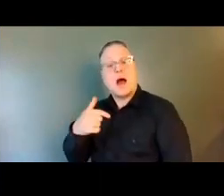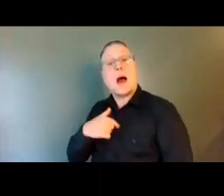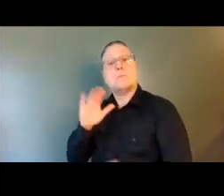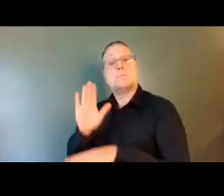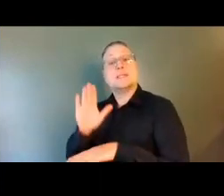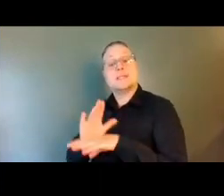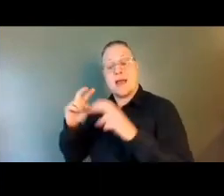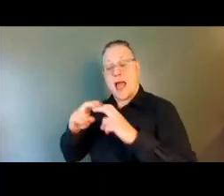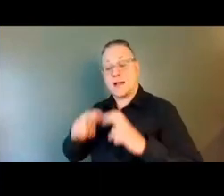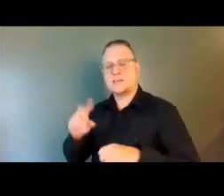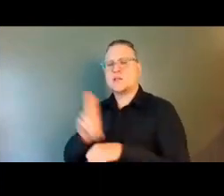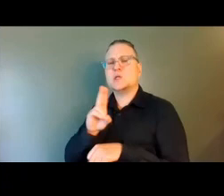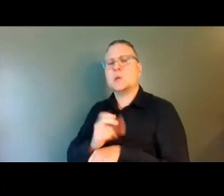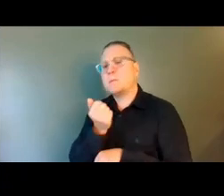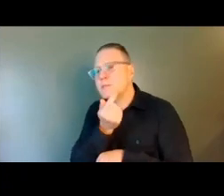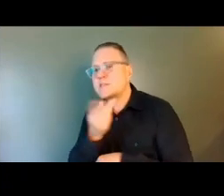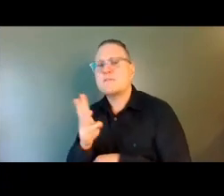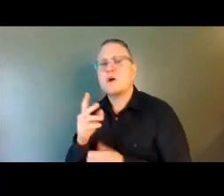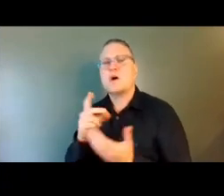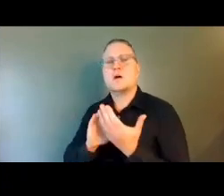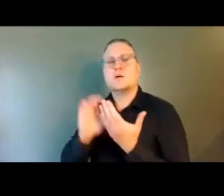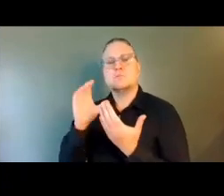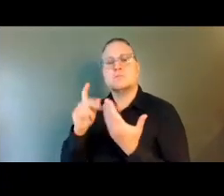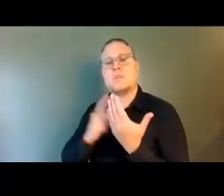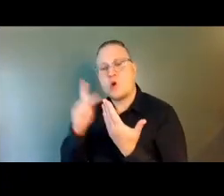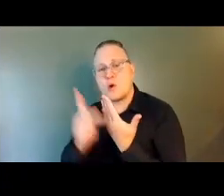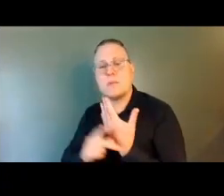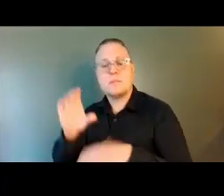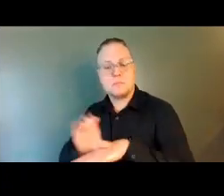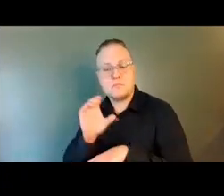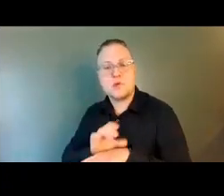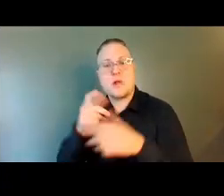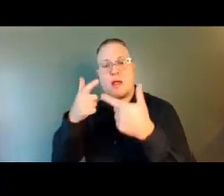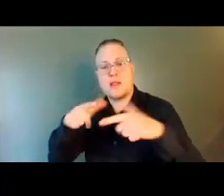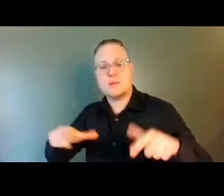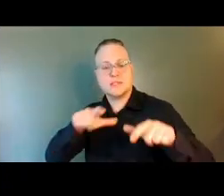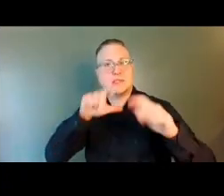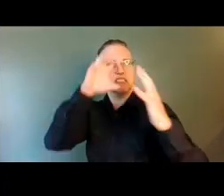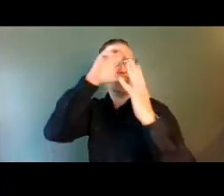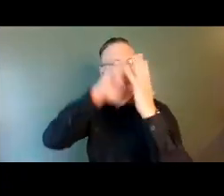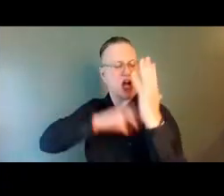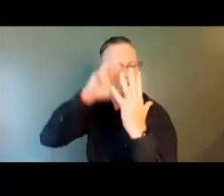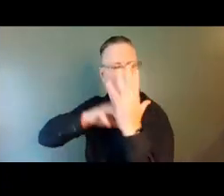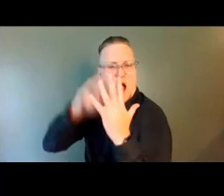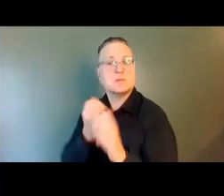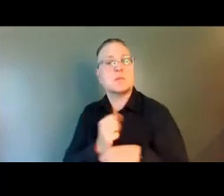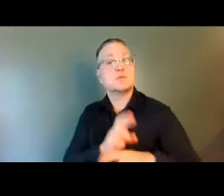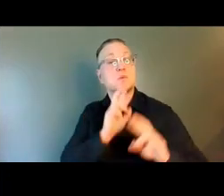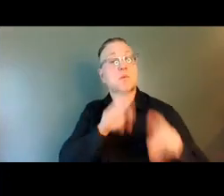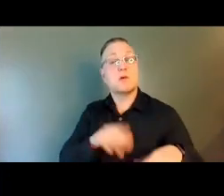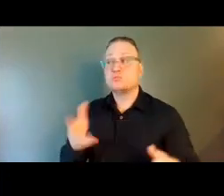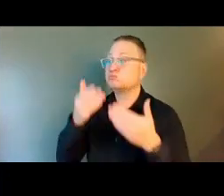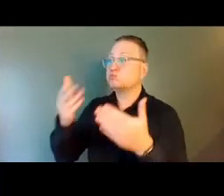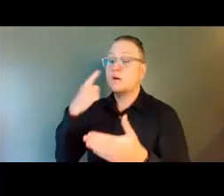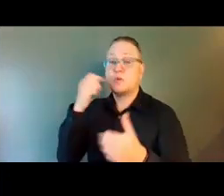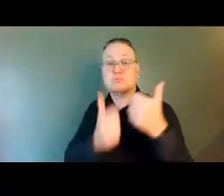in multiple programming languages to write data reports and to help leaders make decisions. And I